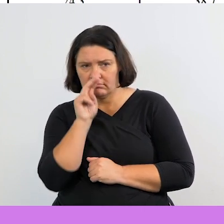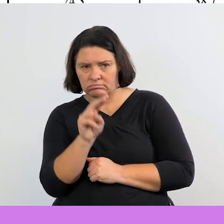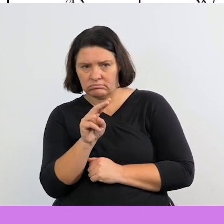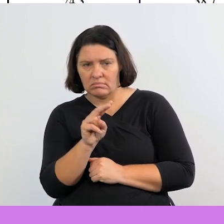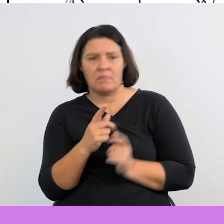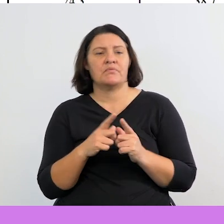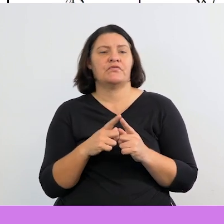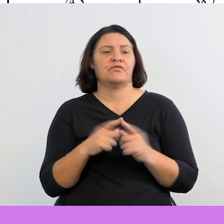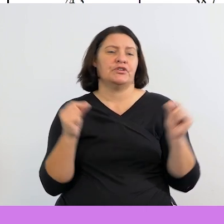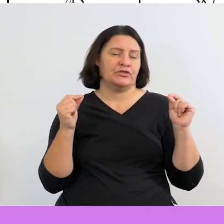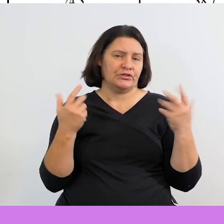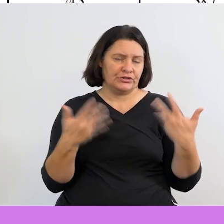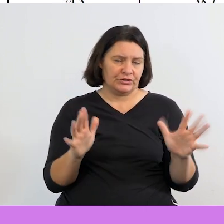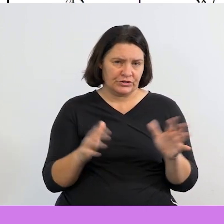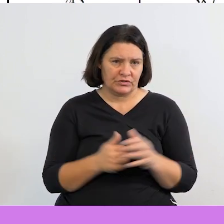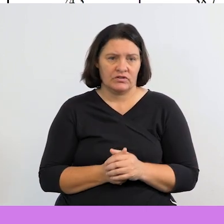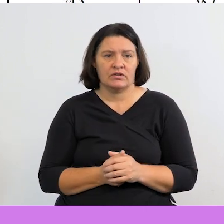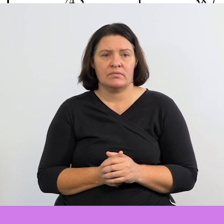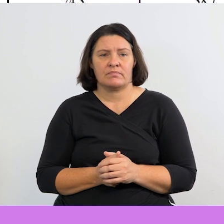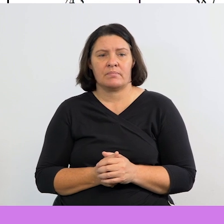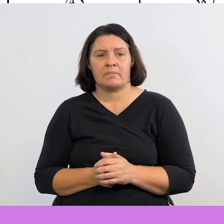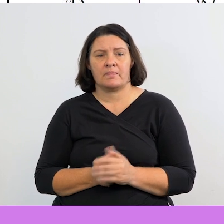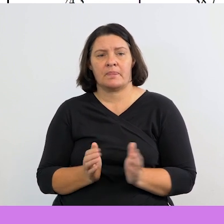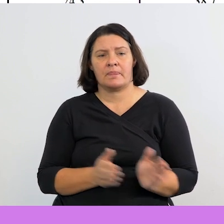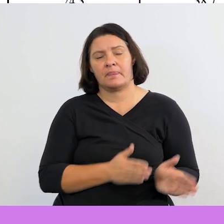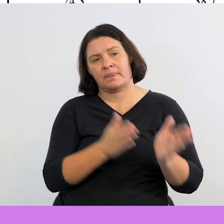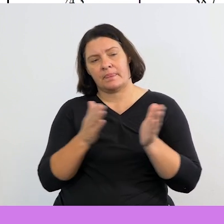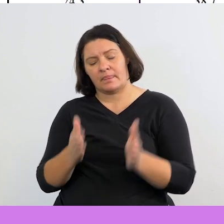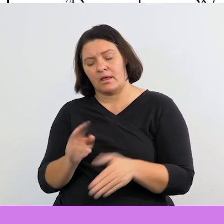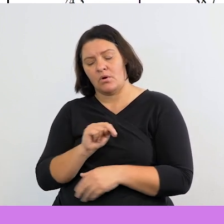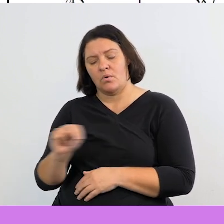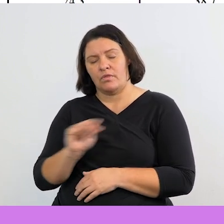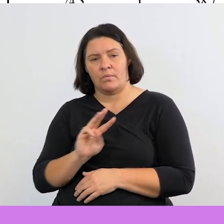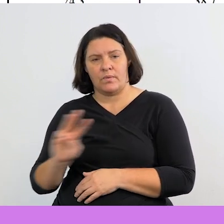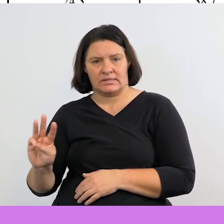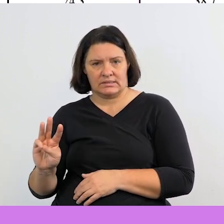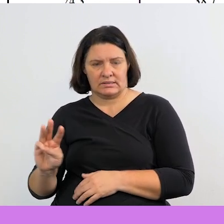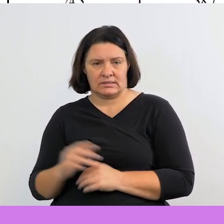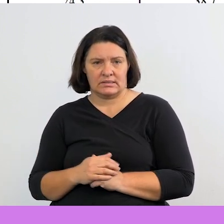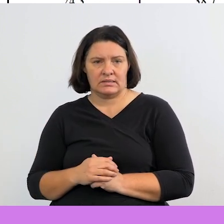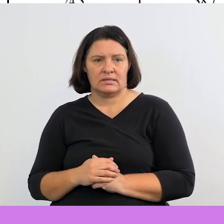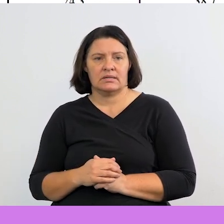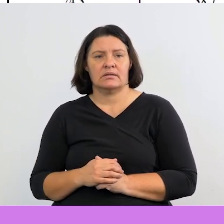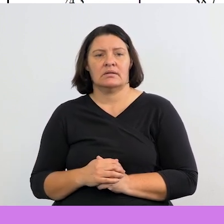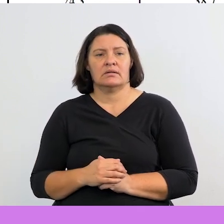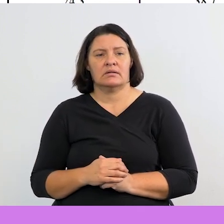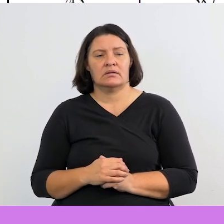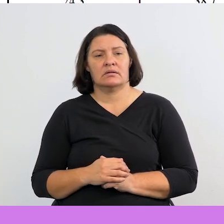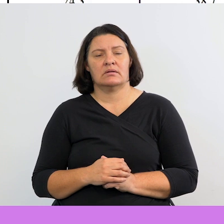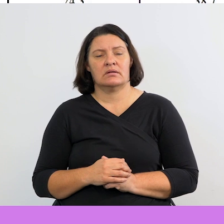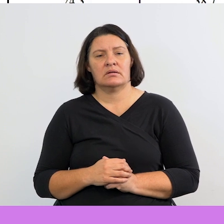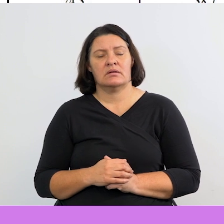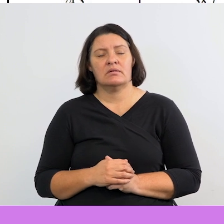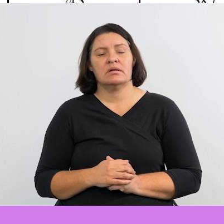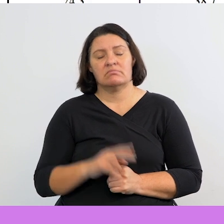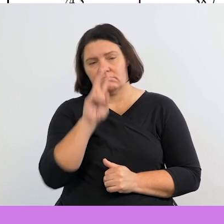Mpumalanga. Okay, if you look at it, we'll see it's also completed already. We will now move on to the Northwest